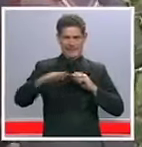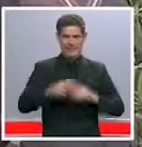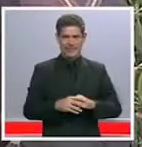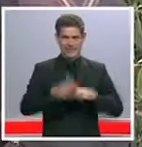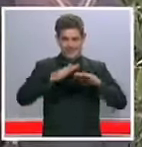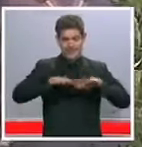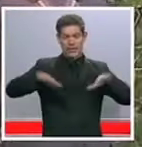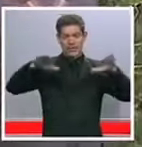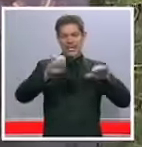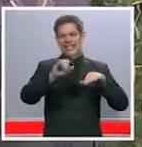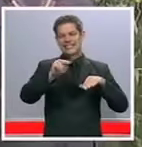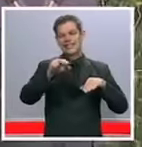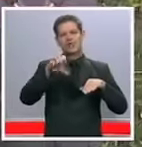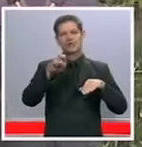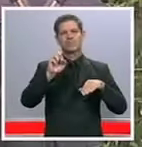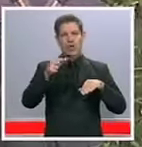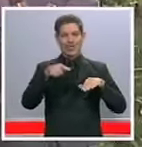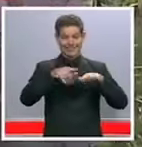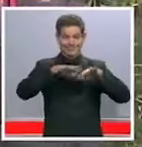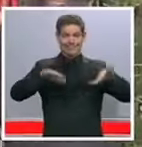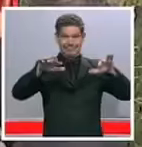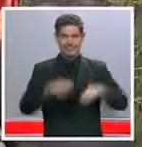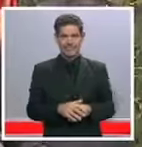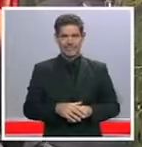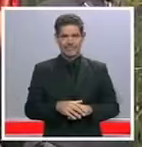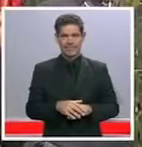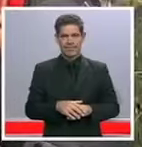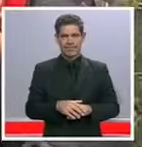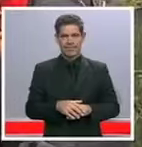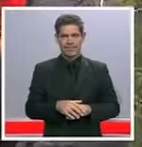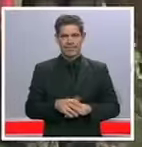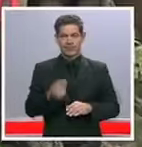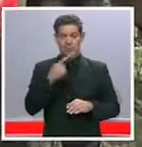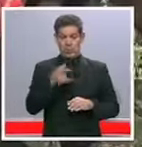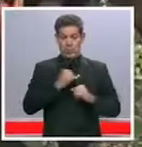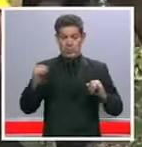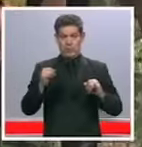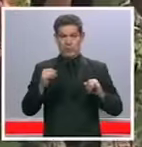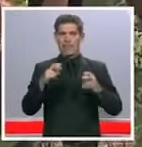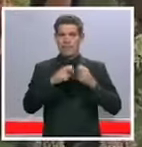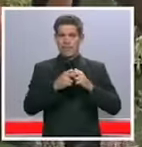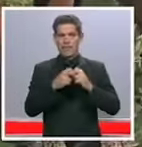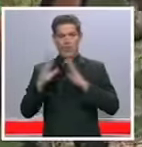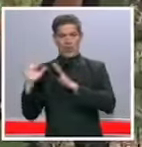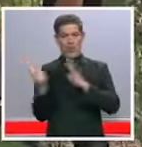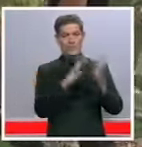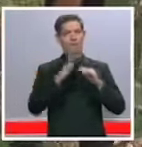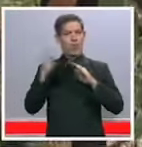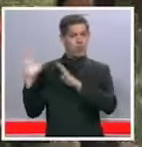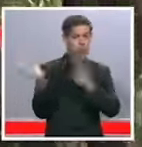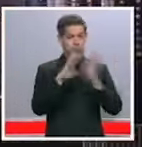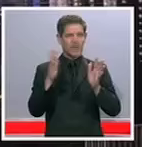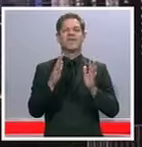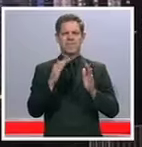area is mostly made up of fynbos. A fire department spokesperson says the wind is picking up, which isn't helping.